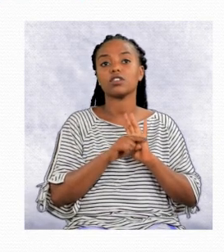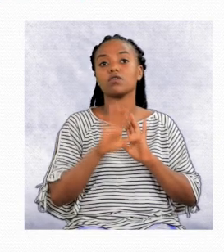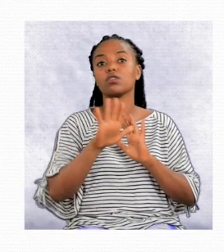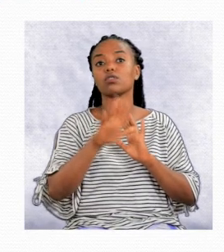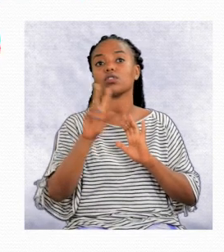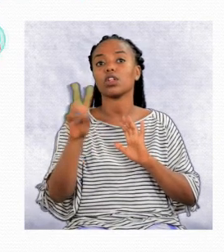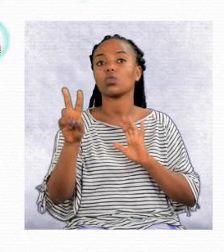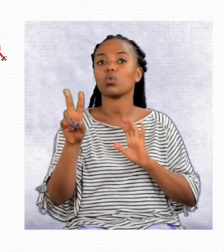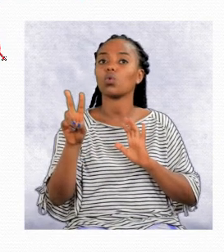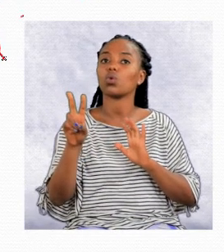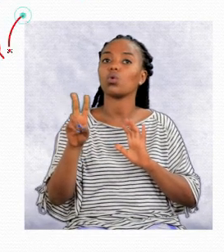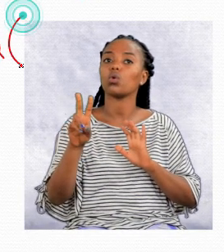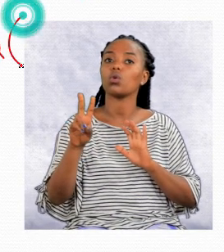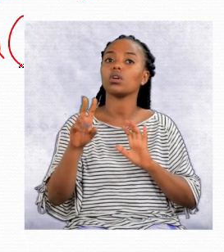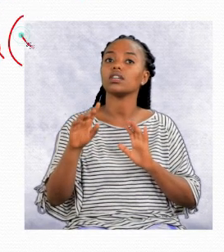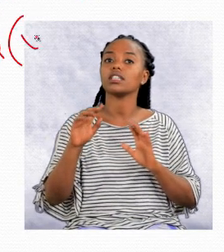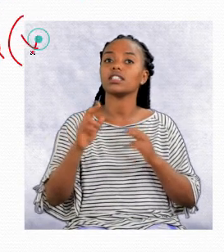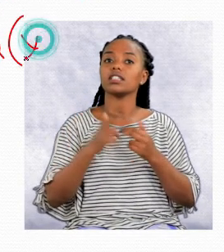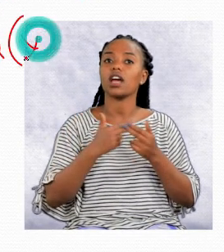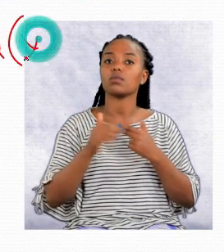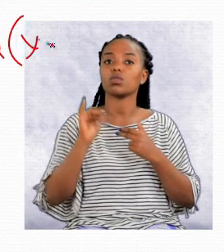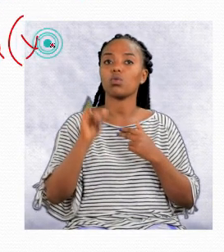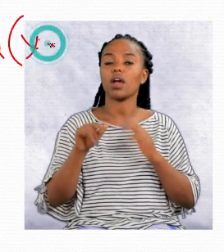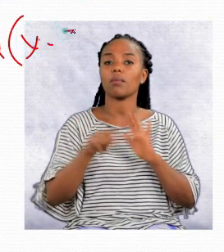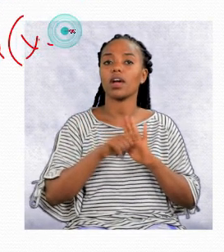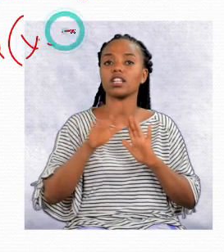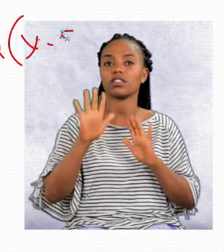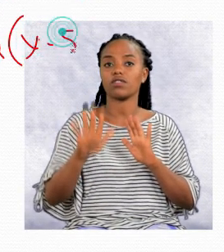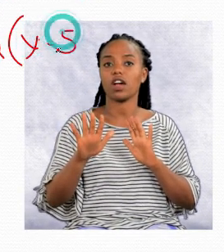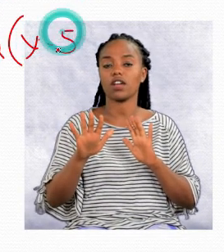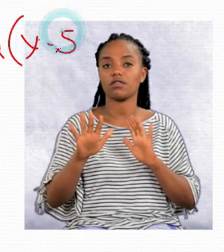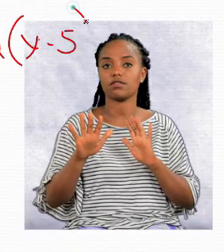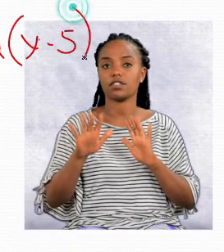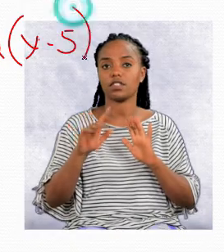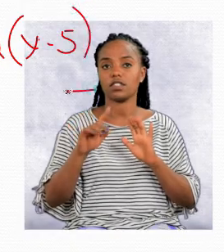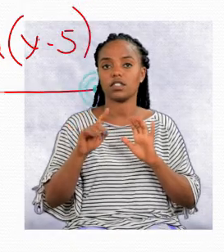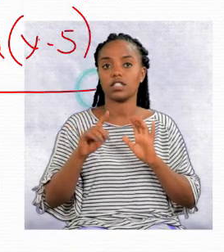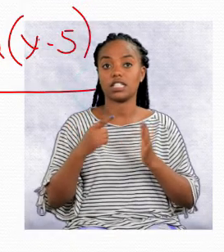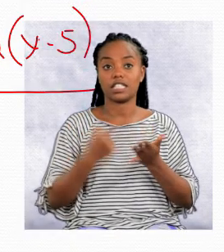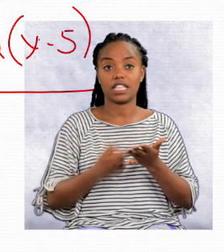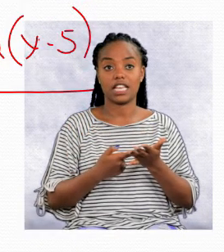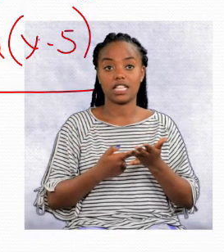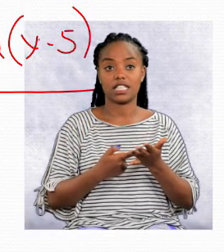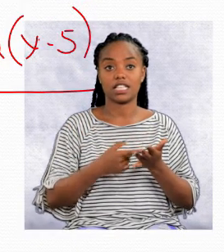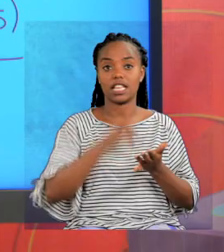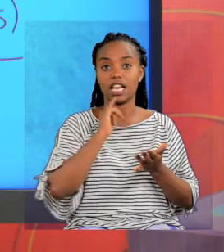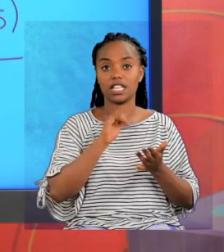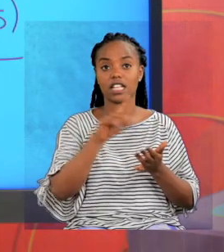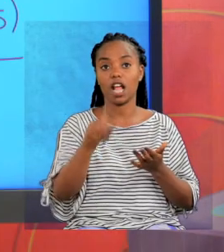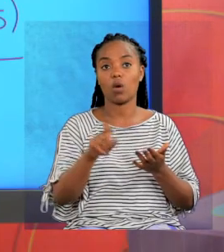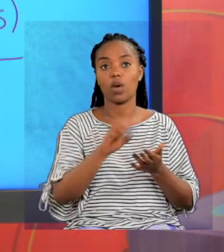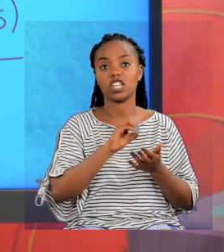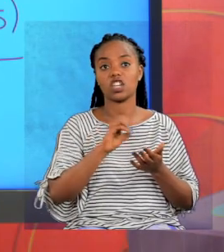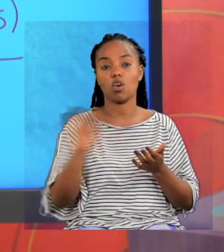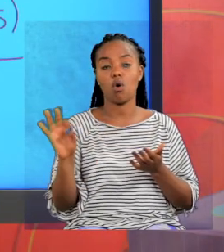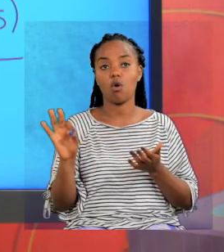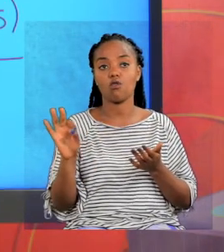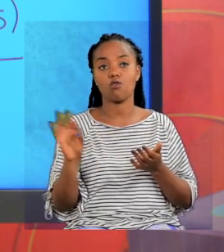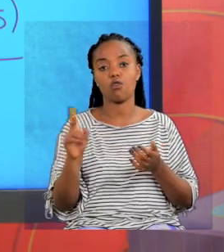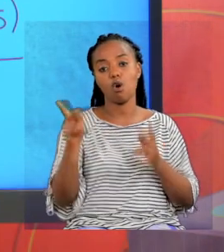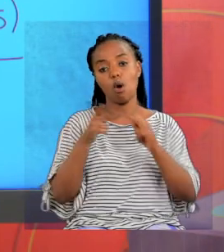52 times this y minus 5. So this is just the equation of